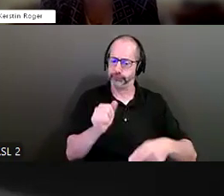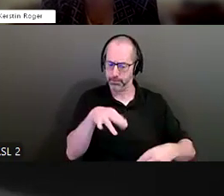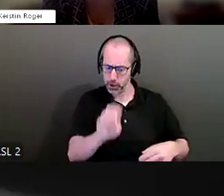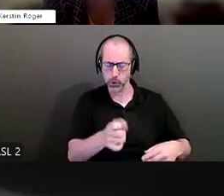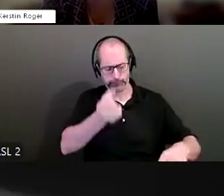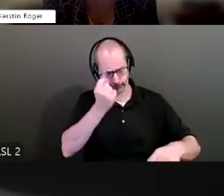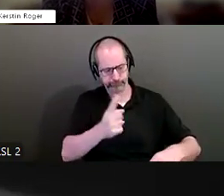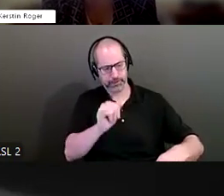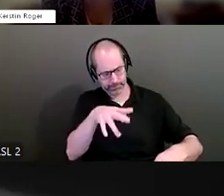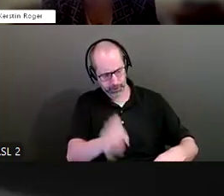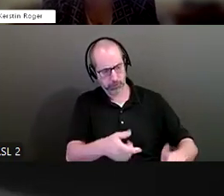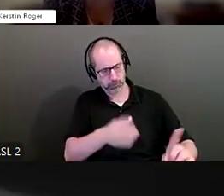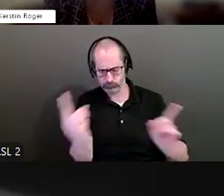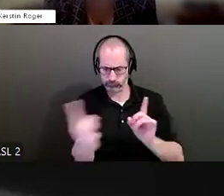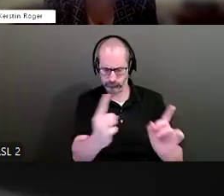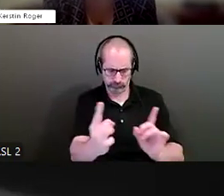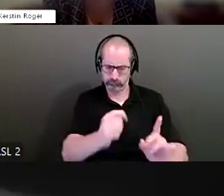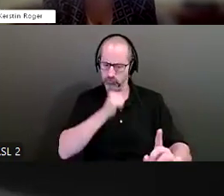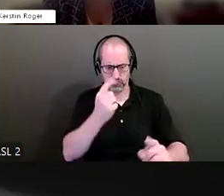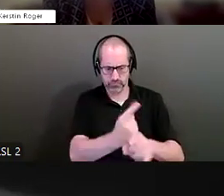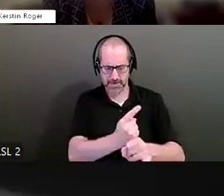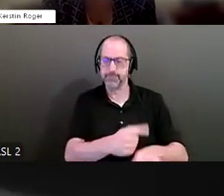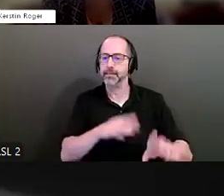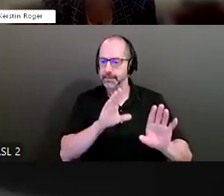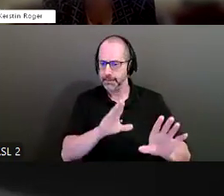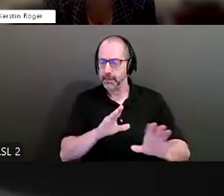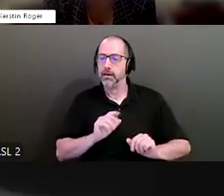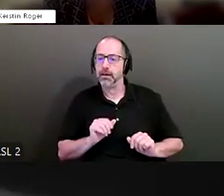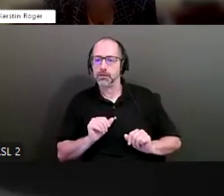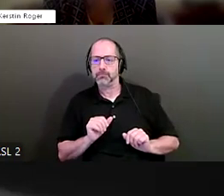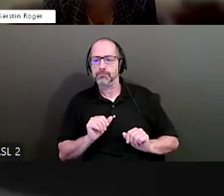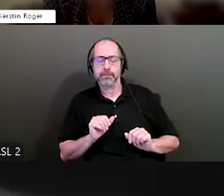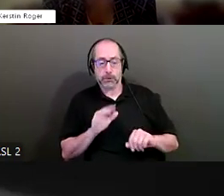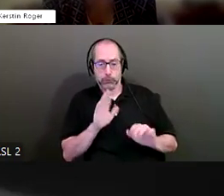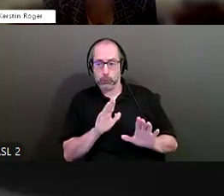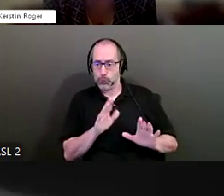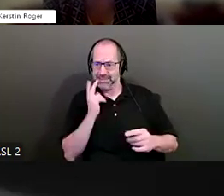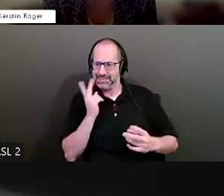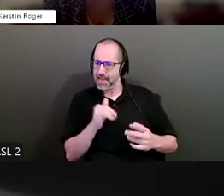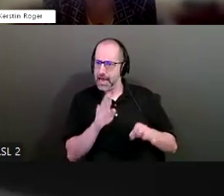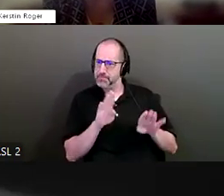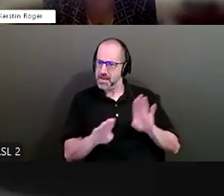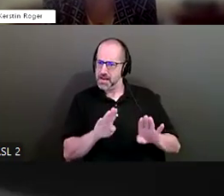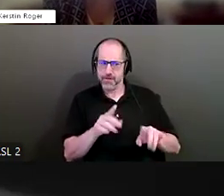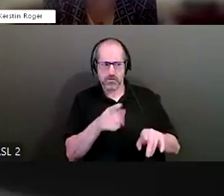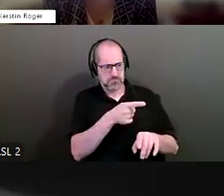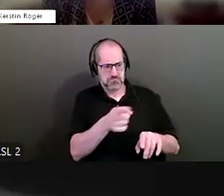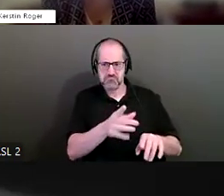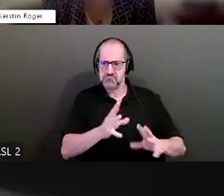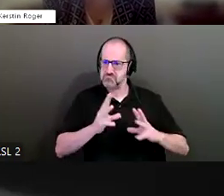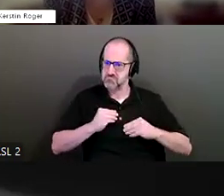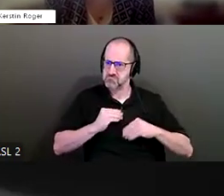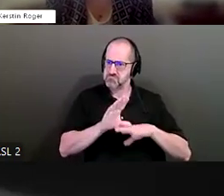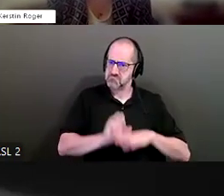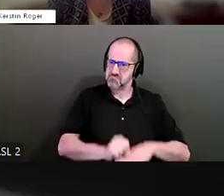we saw in the data that this behavior was minimized or normalized in different ways. So